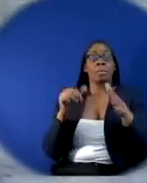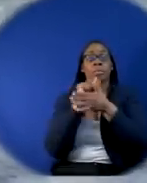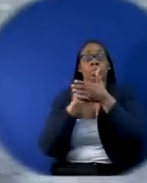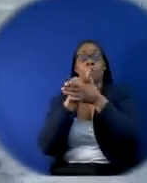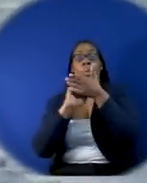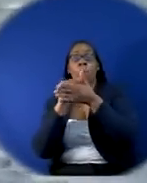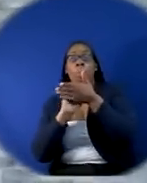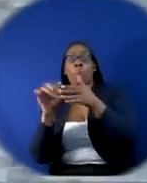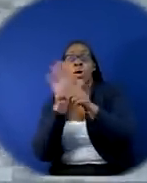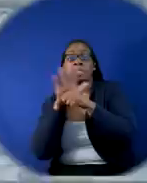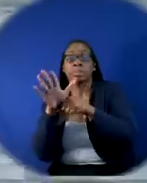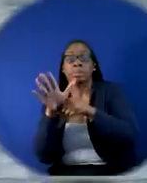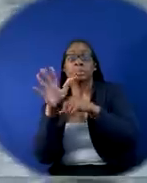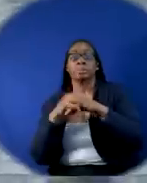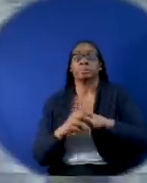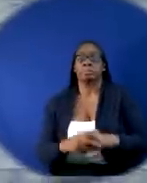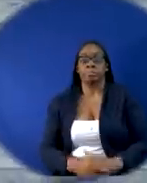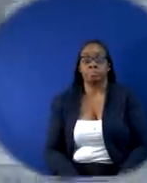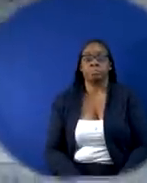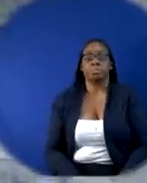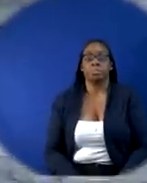blood.